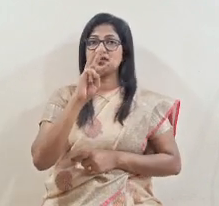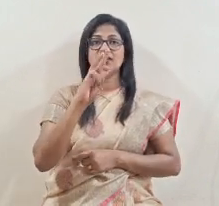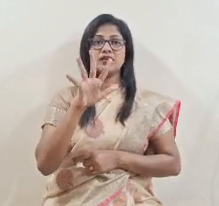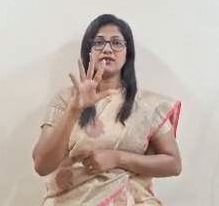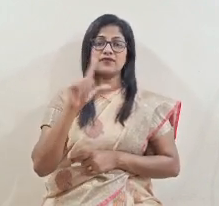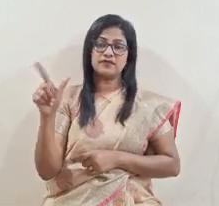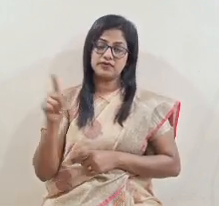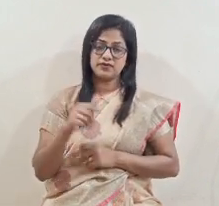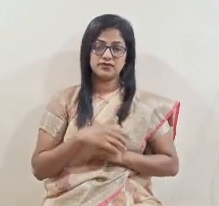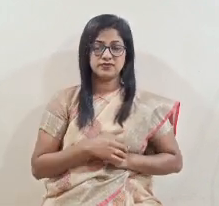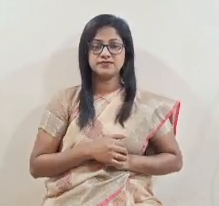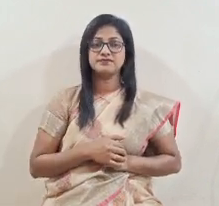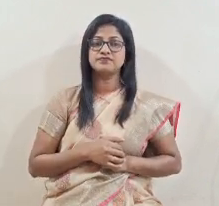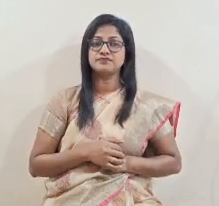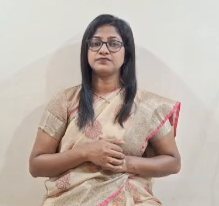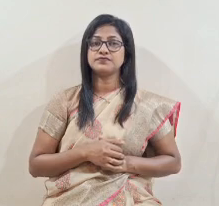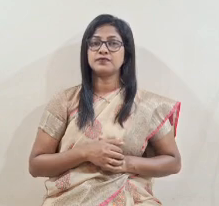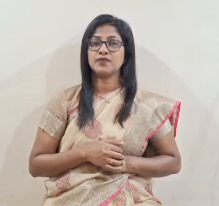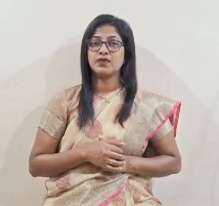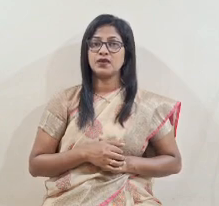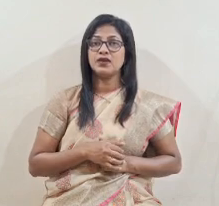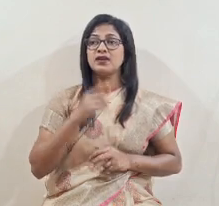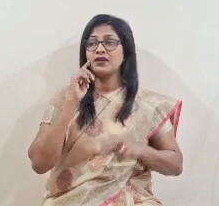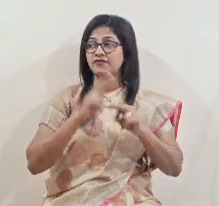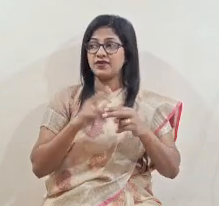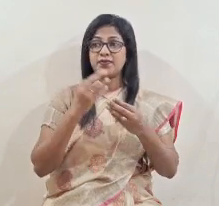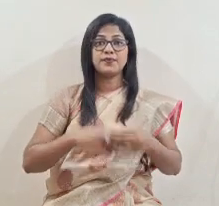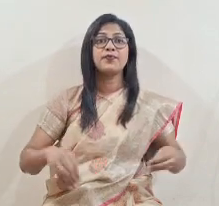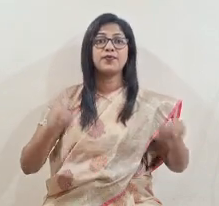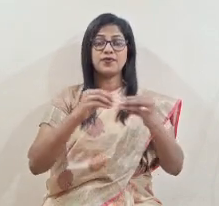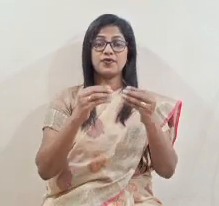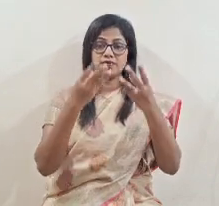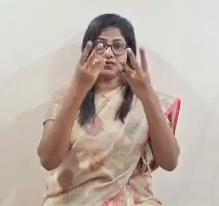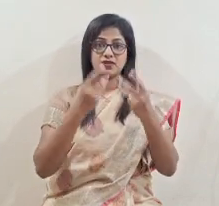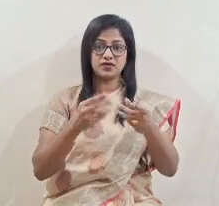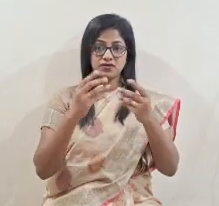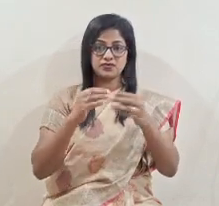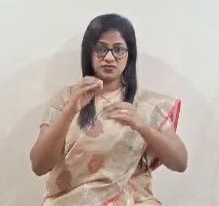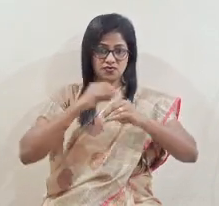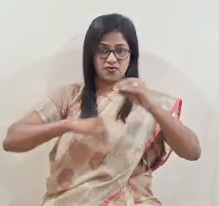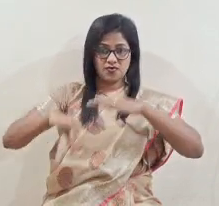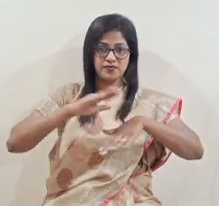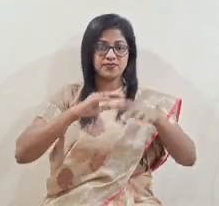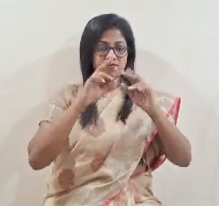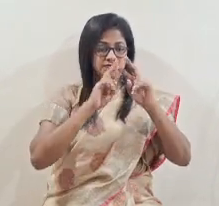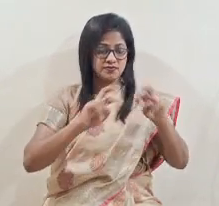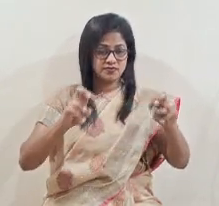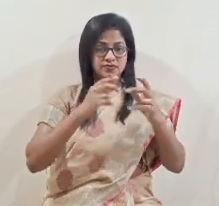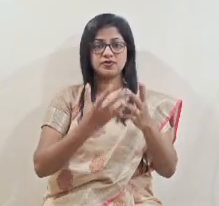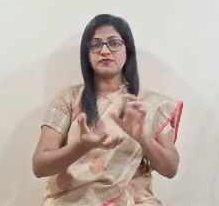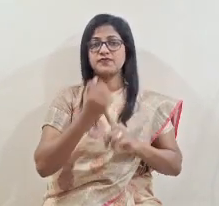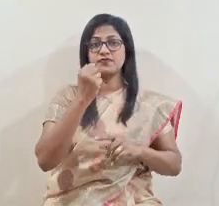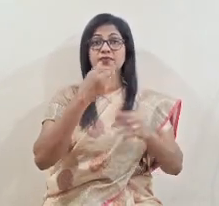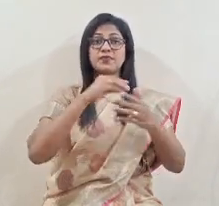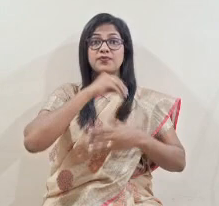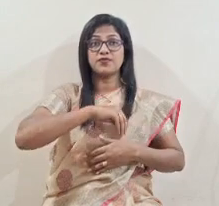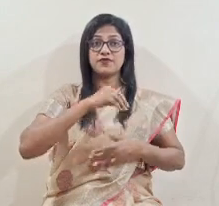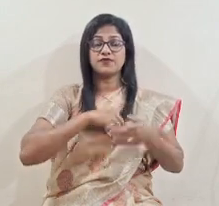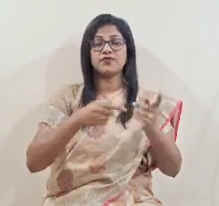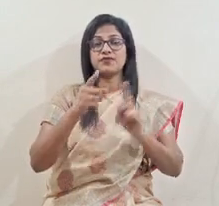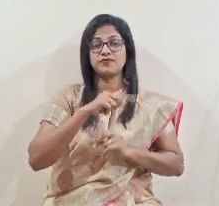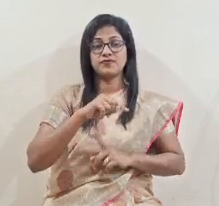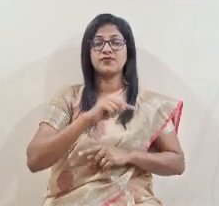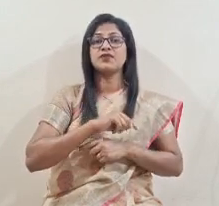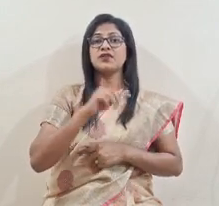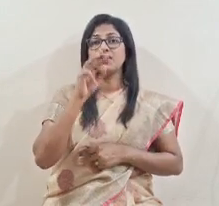day. So if we do the further calculations from the operator survey, we understand that the profit that they incur is